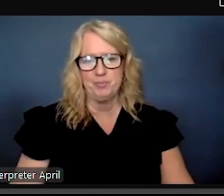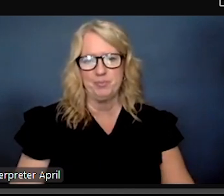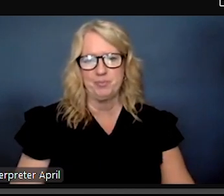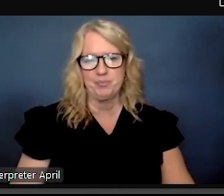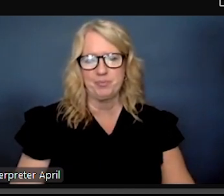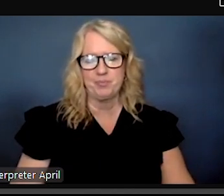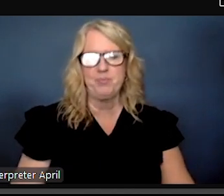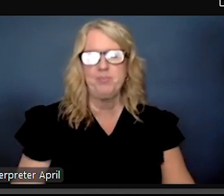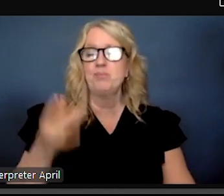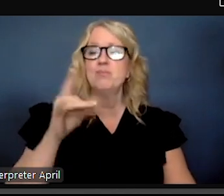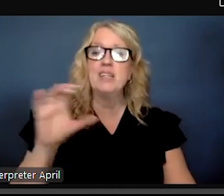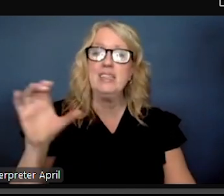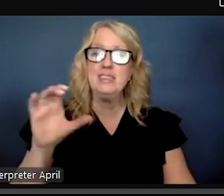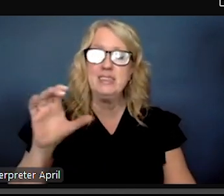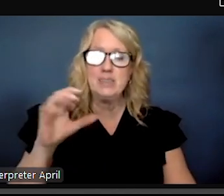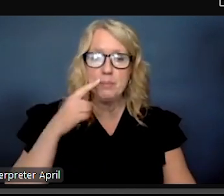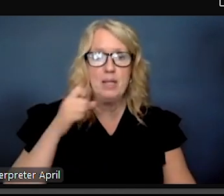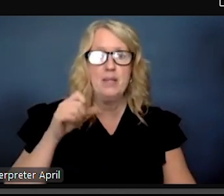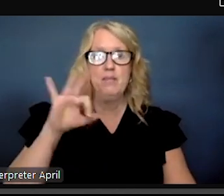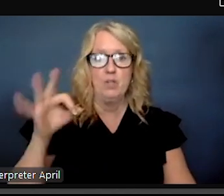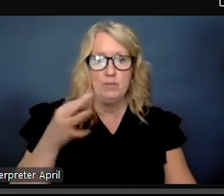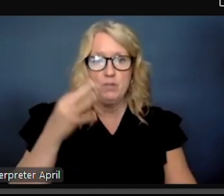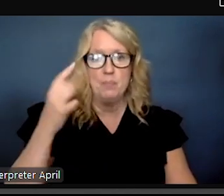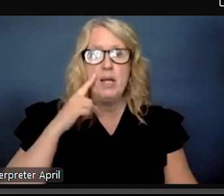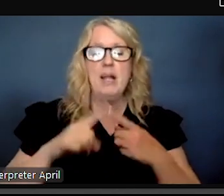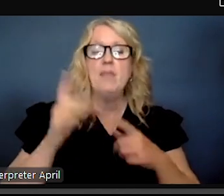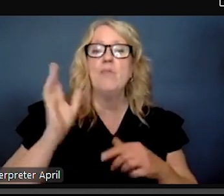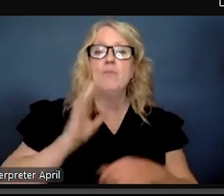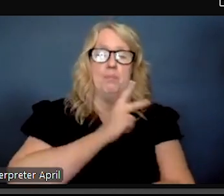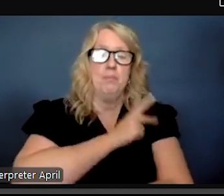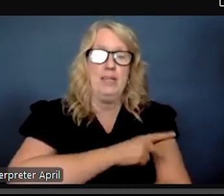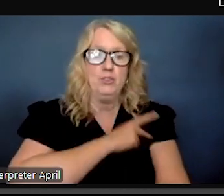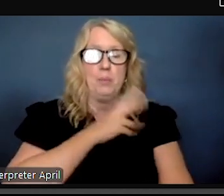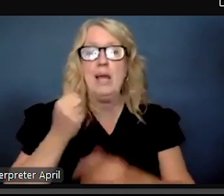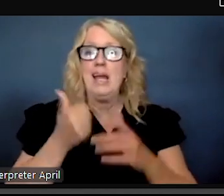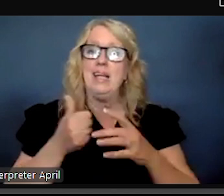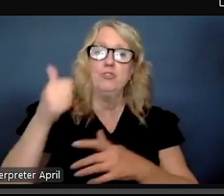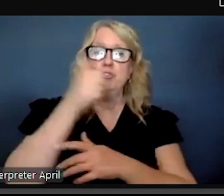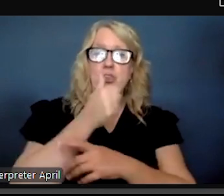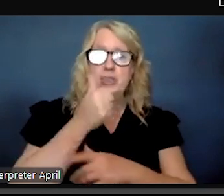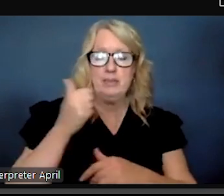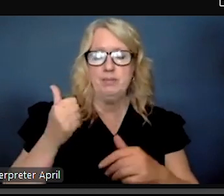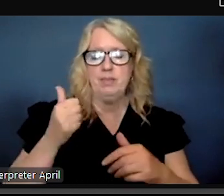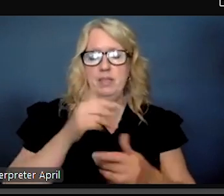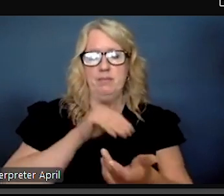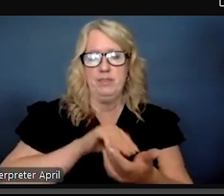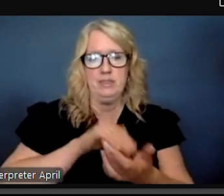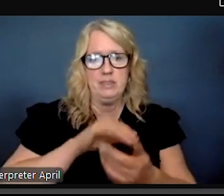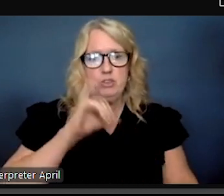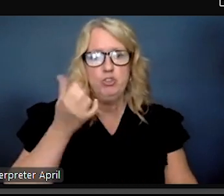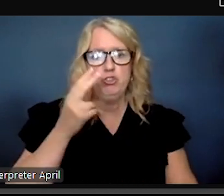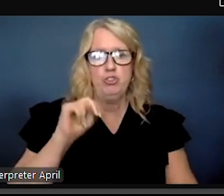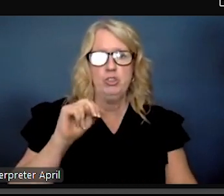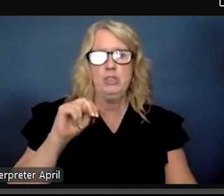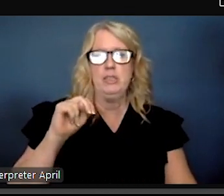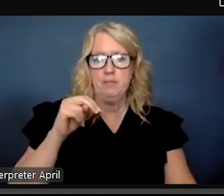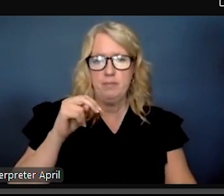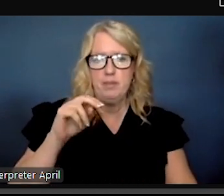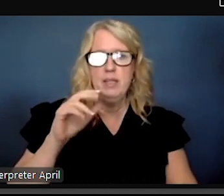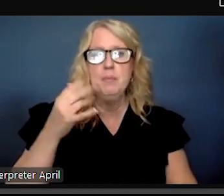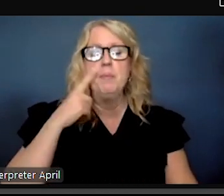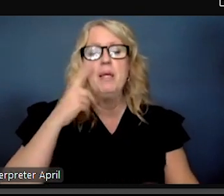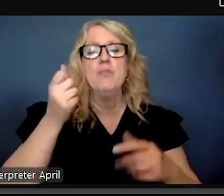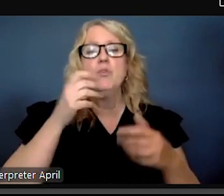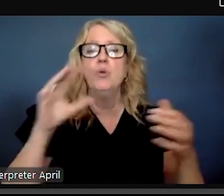In 18th century France, Poussin and former patient and chief physician Philippe Pinel teamed up to revolutionize